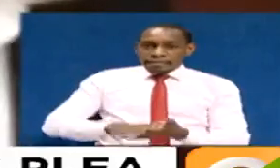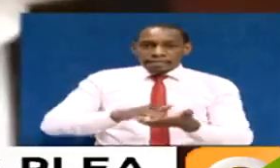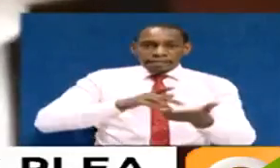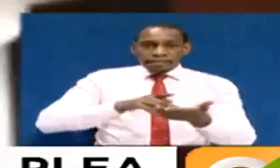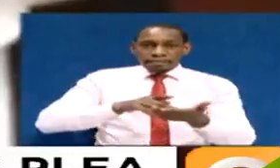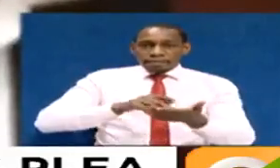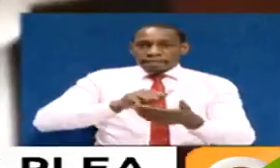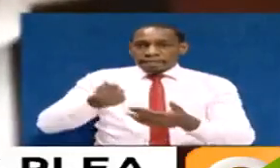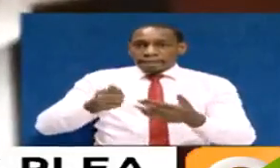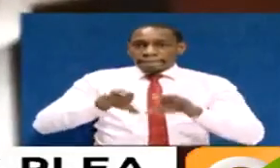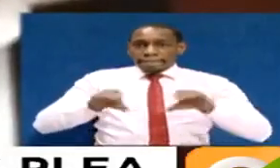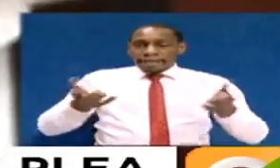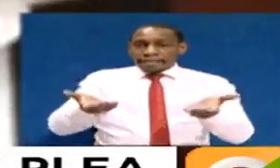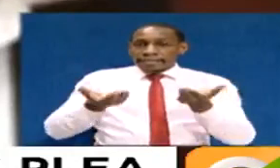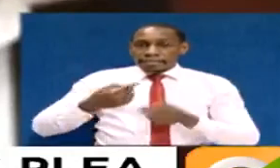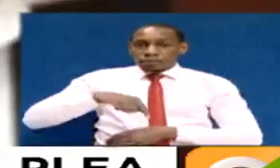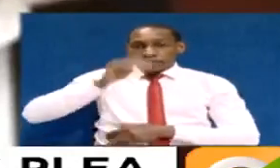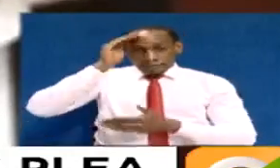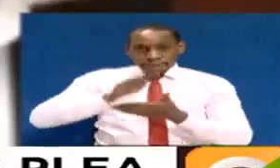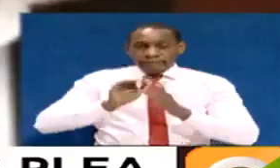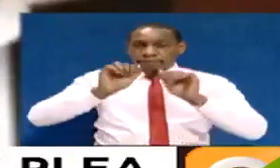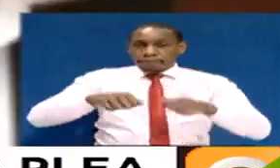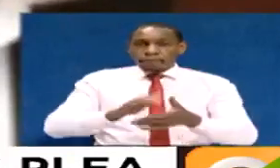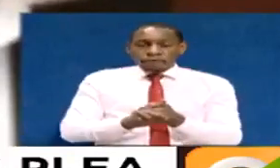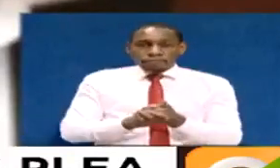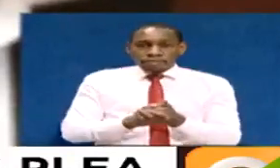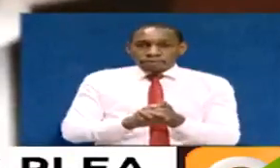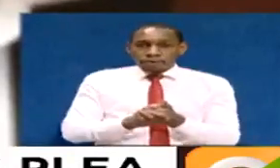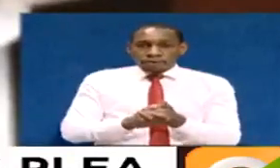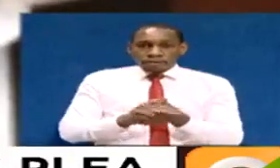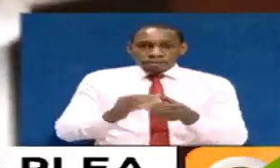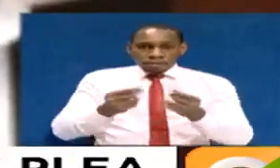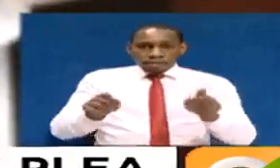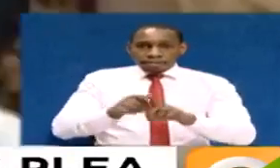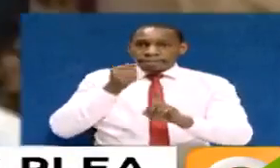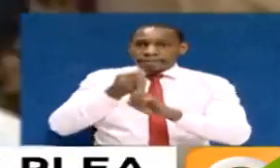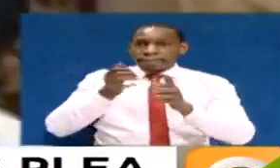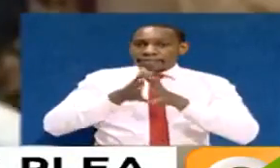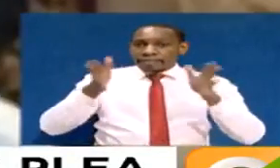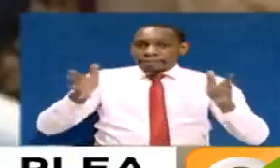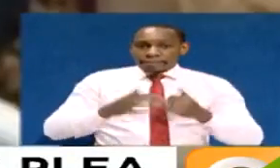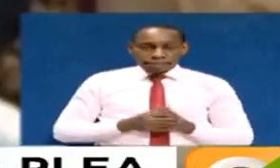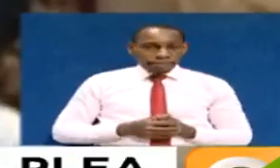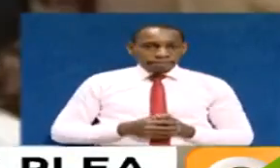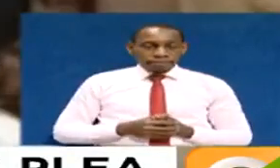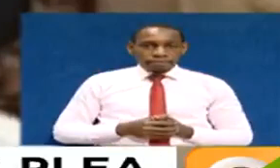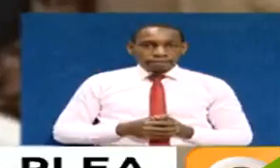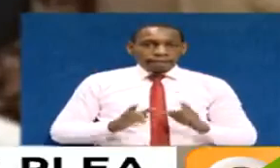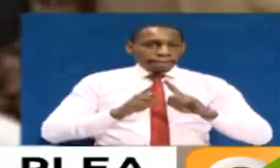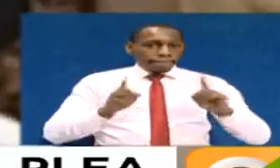other market requirements, we believe we can be able to surmount this and make a bigger impact. But of course, it's